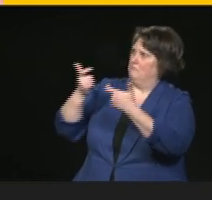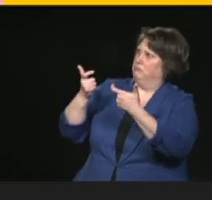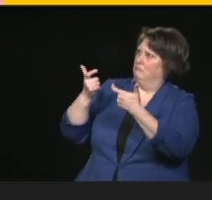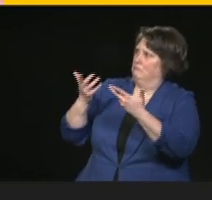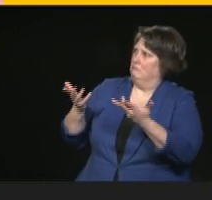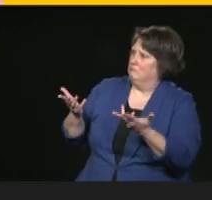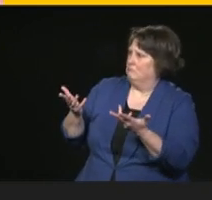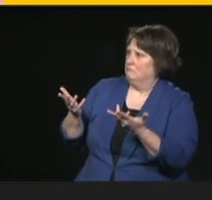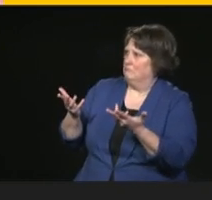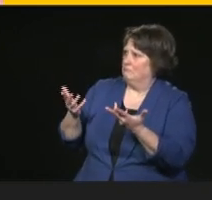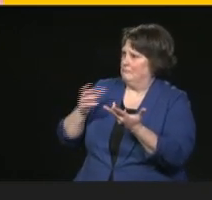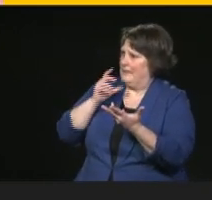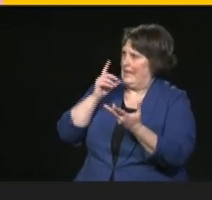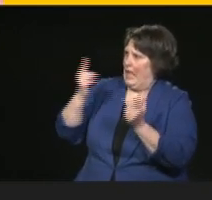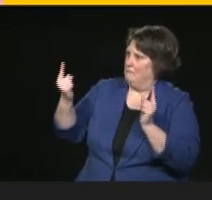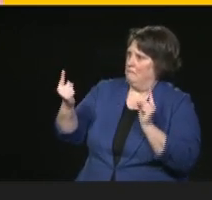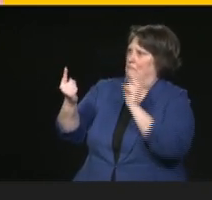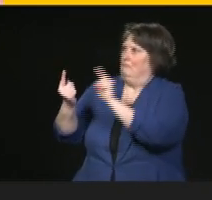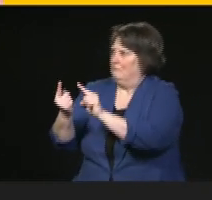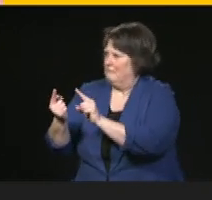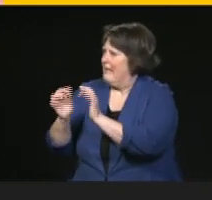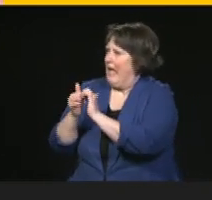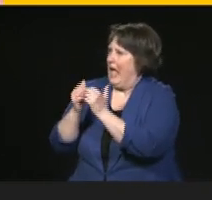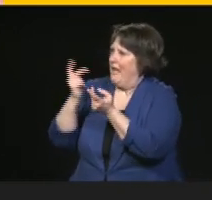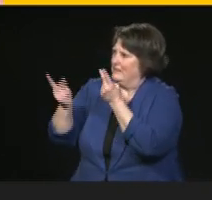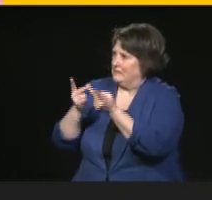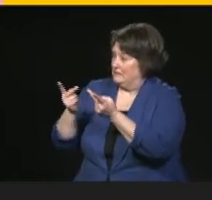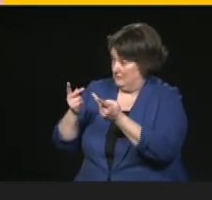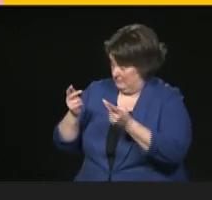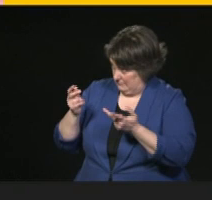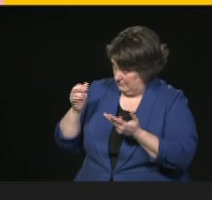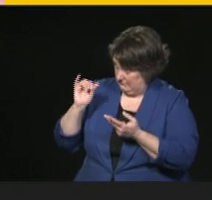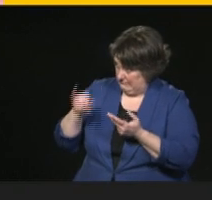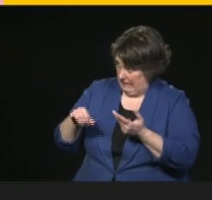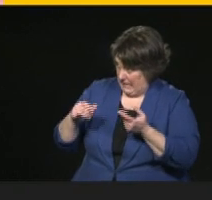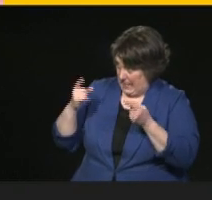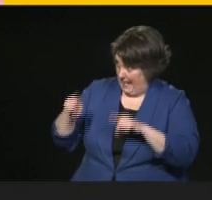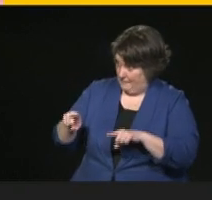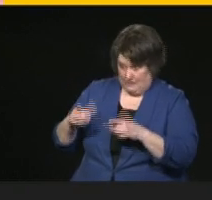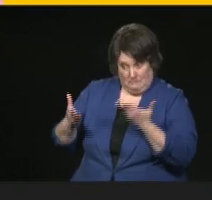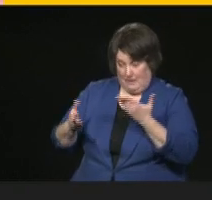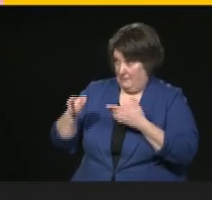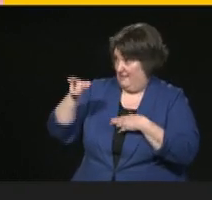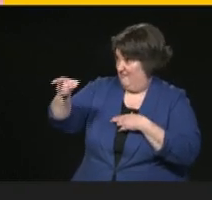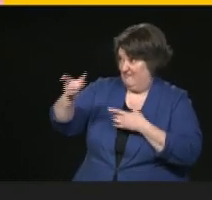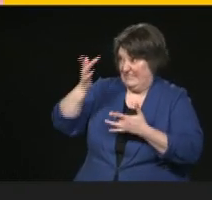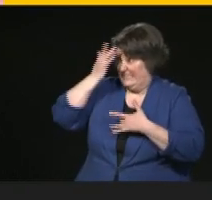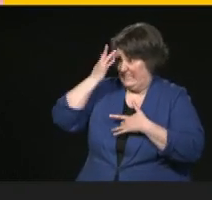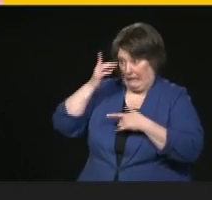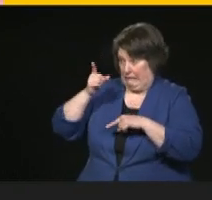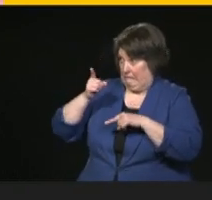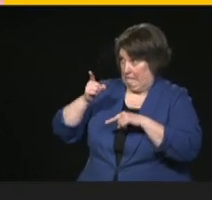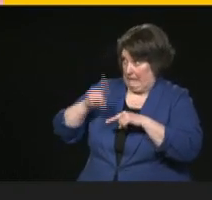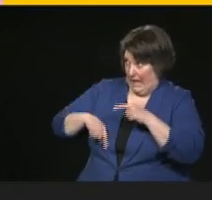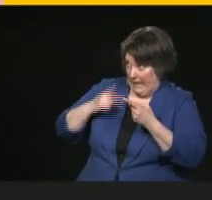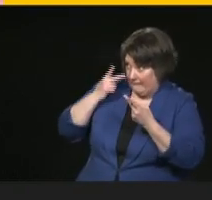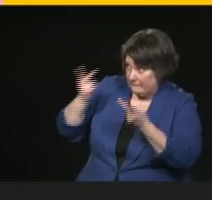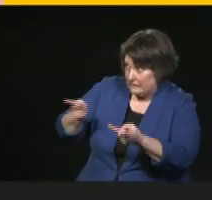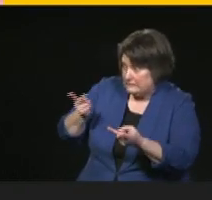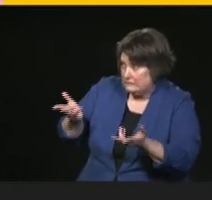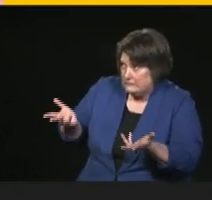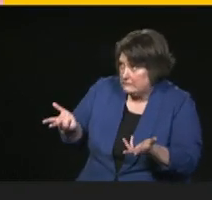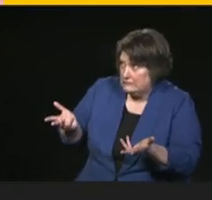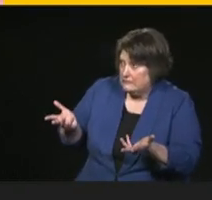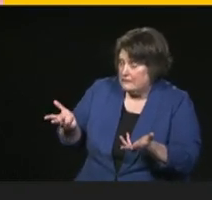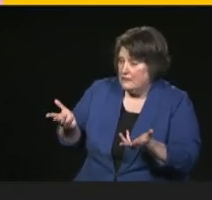them? And is that a reality now that you're just not going to be able to see your family? But I would also like to follow up